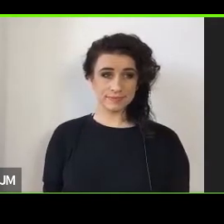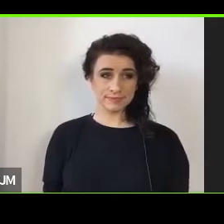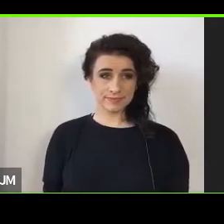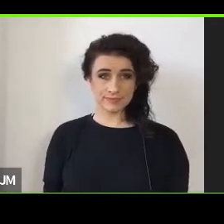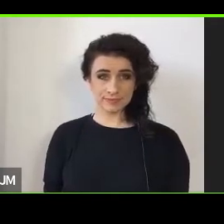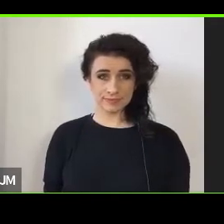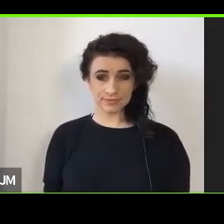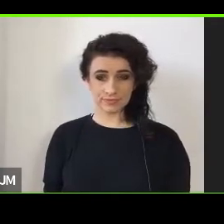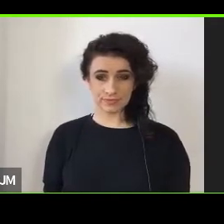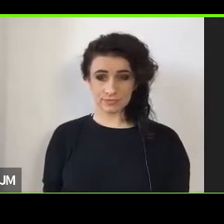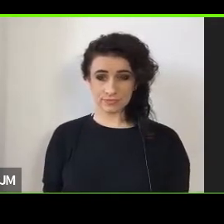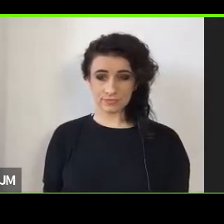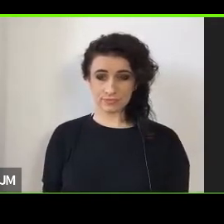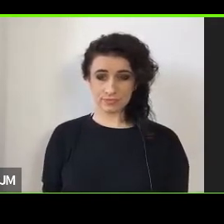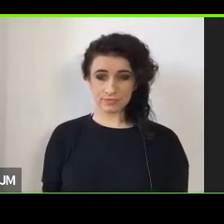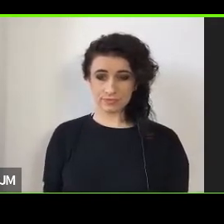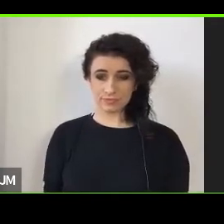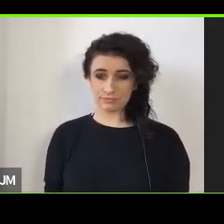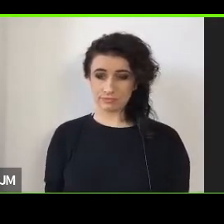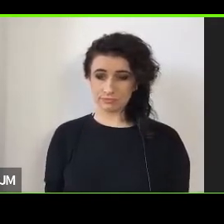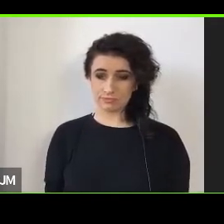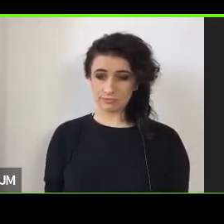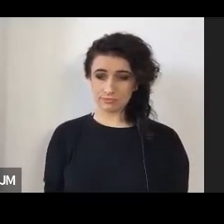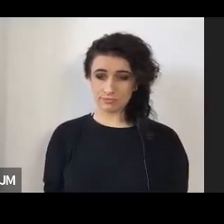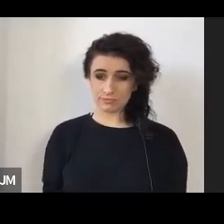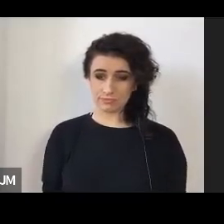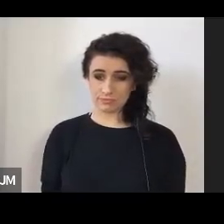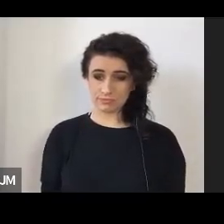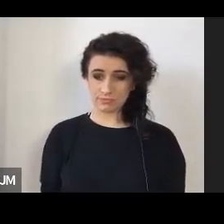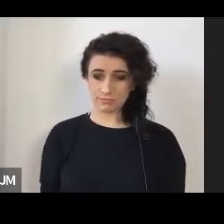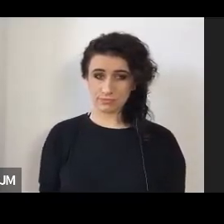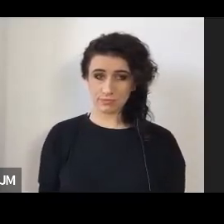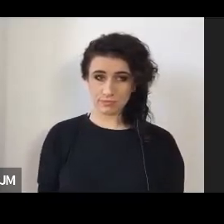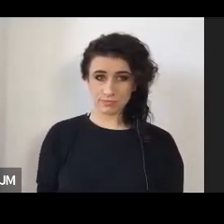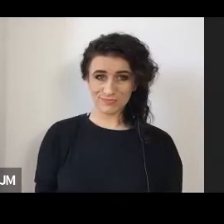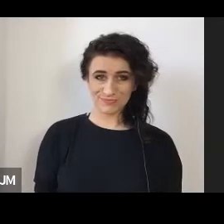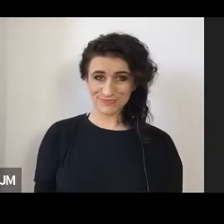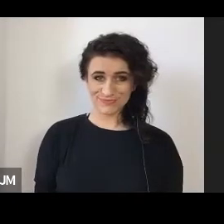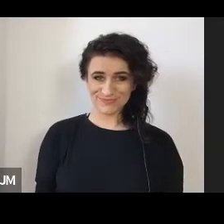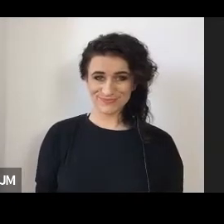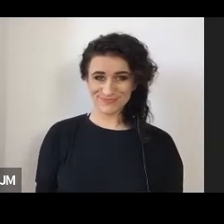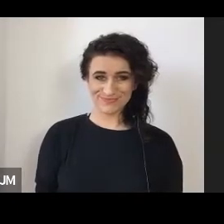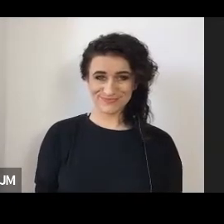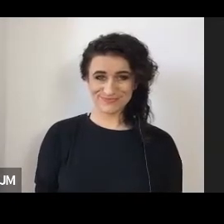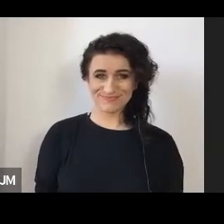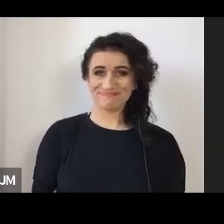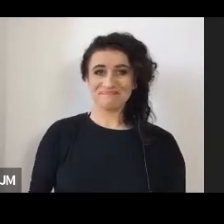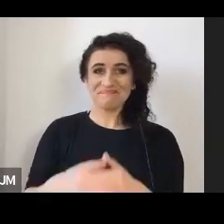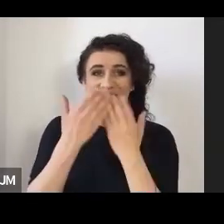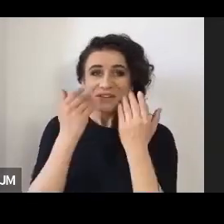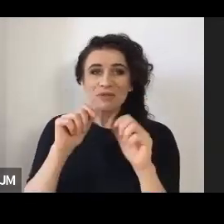Jest z nami już Daniela. Sorry, I don't know what happened. Hi, Daniela.